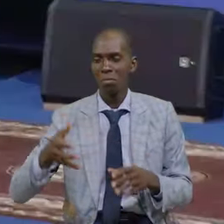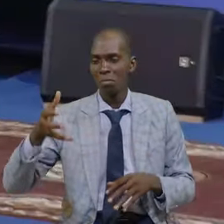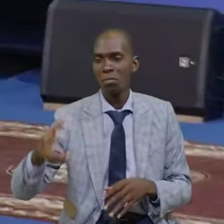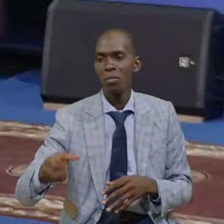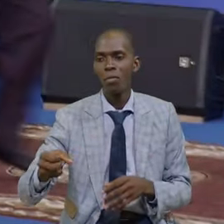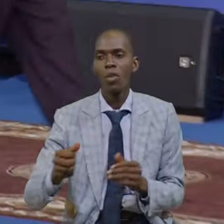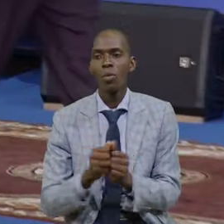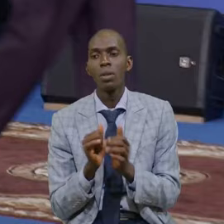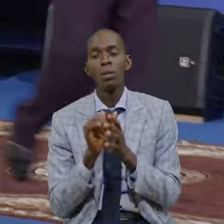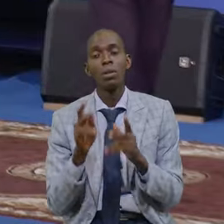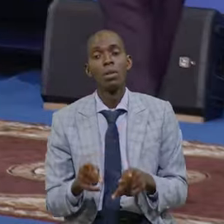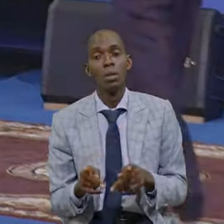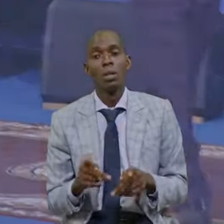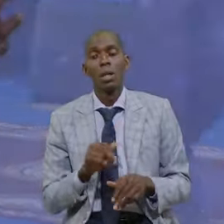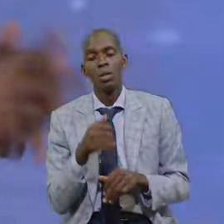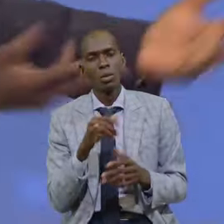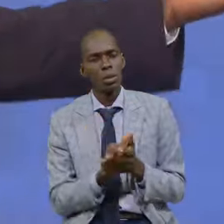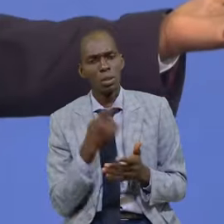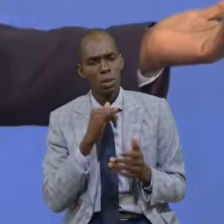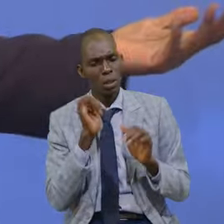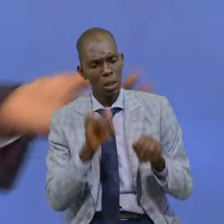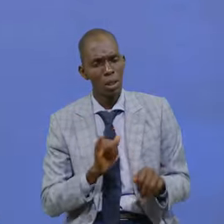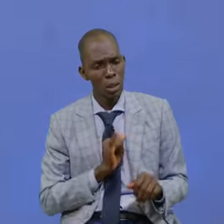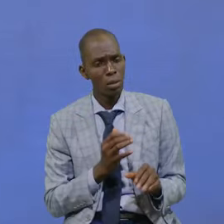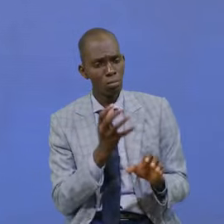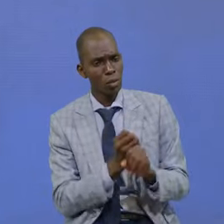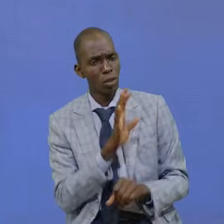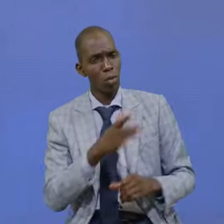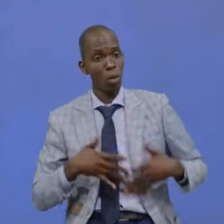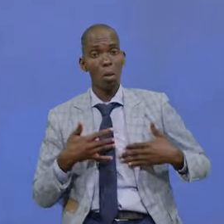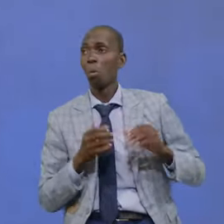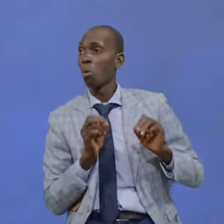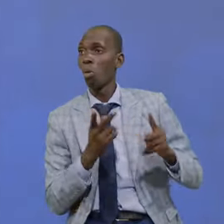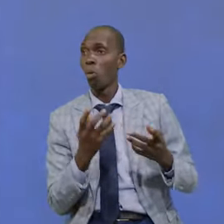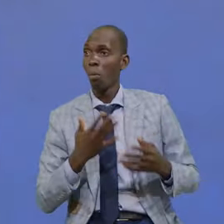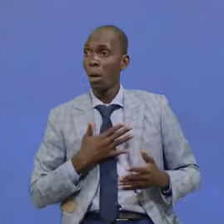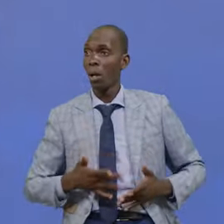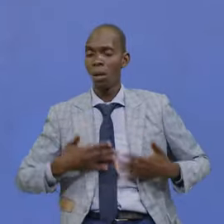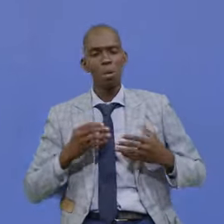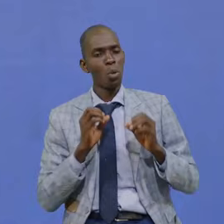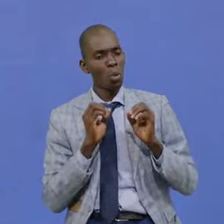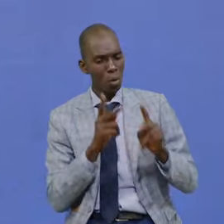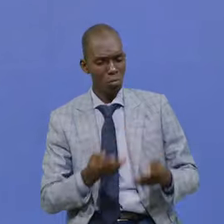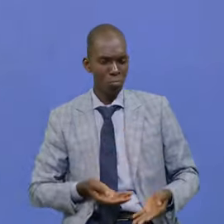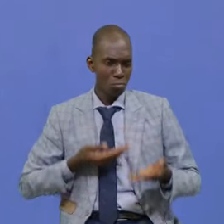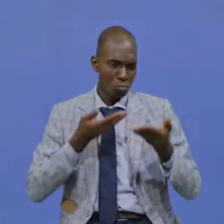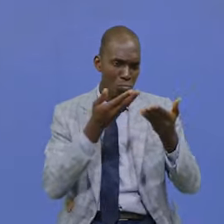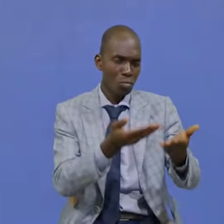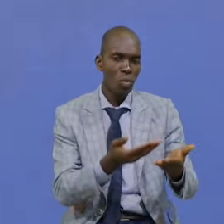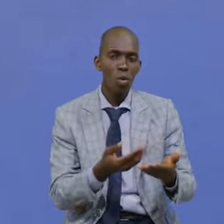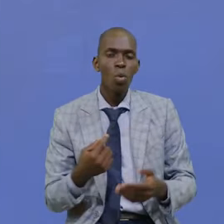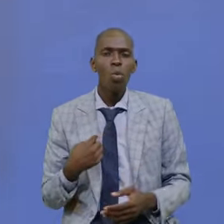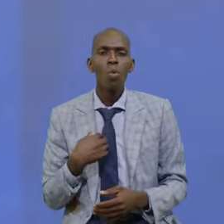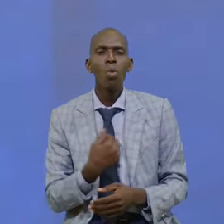that says, can I have your life? Okay, you want my life? Here is my life. We sell